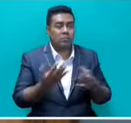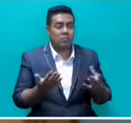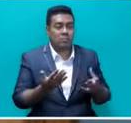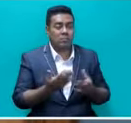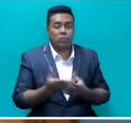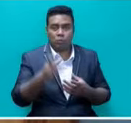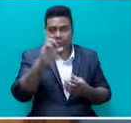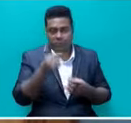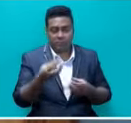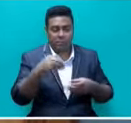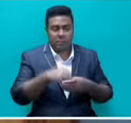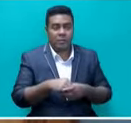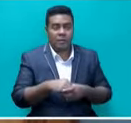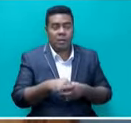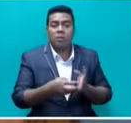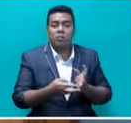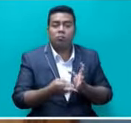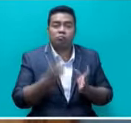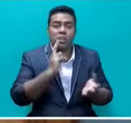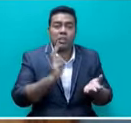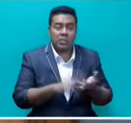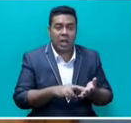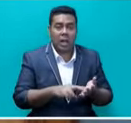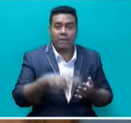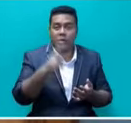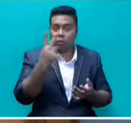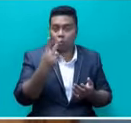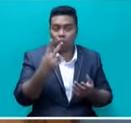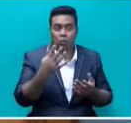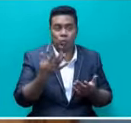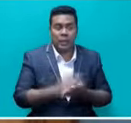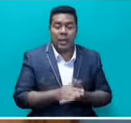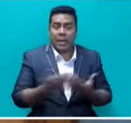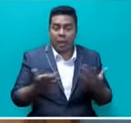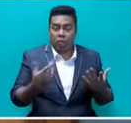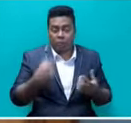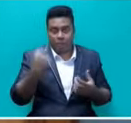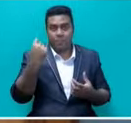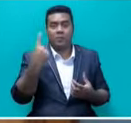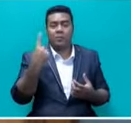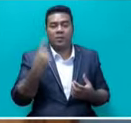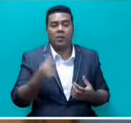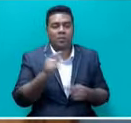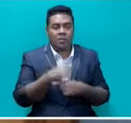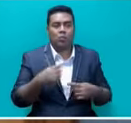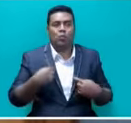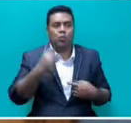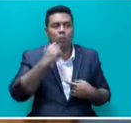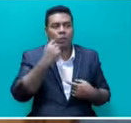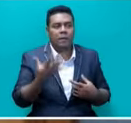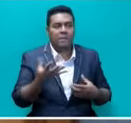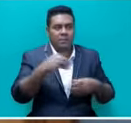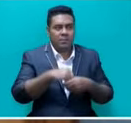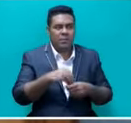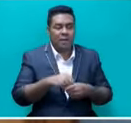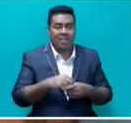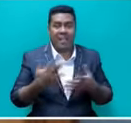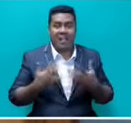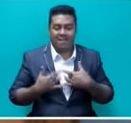go on the register after 2 offenses and more? Now that you're considering that this will be pretty much in the register for